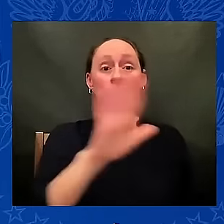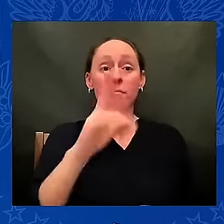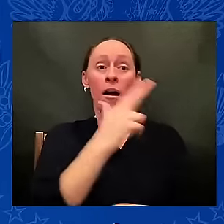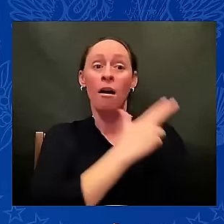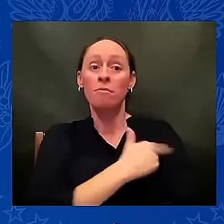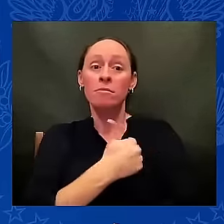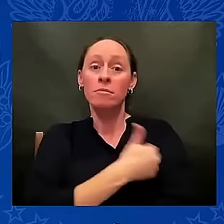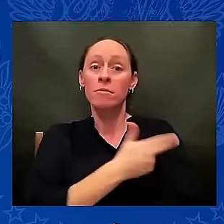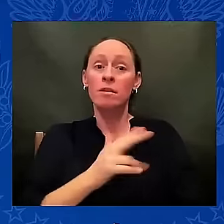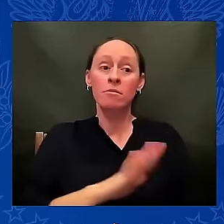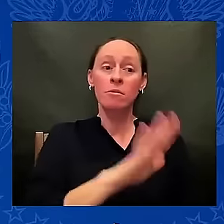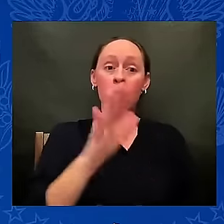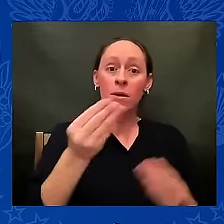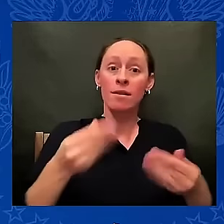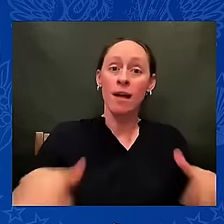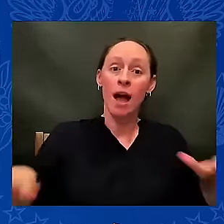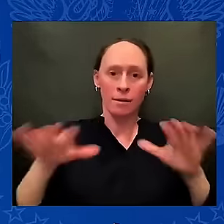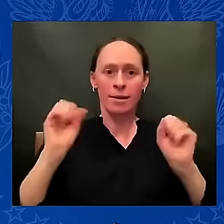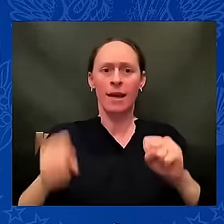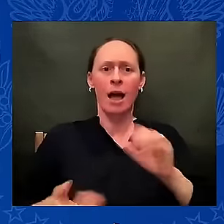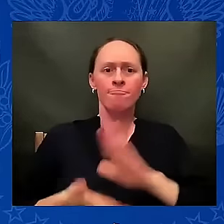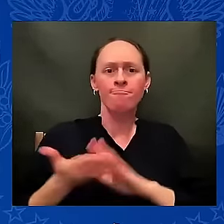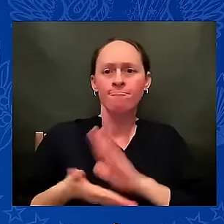know that the money will be there.